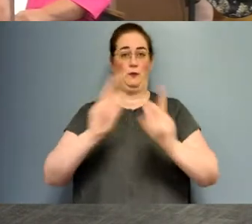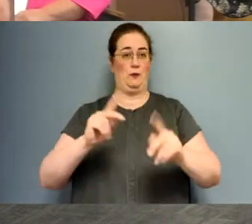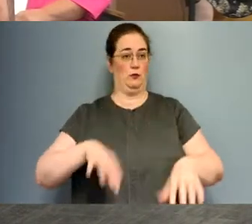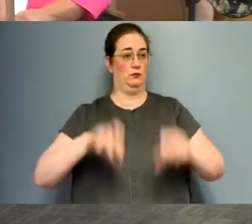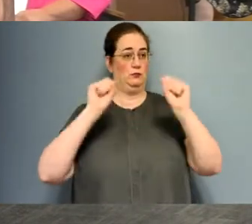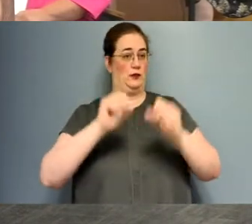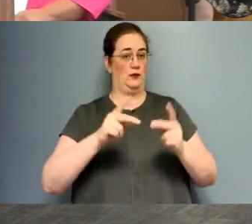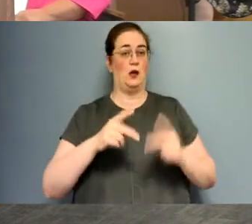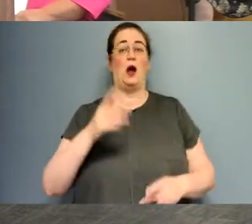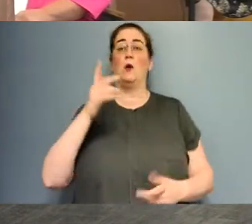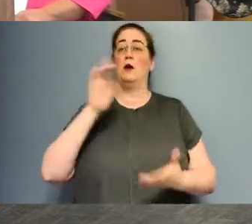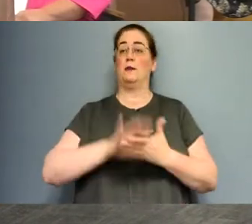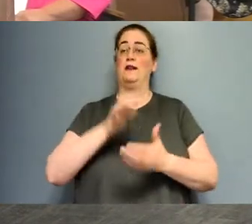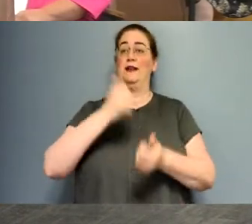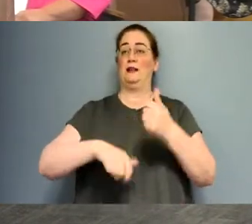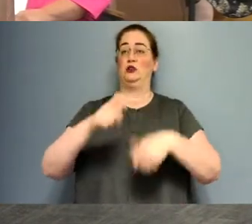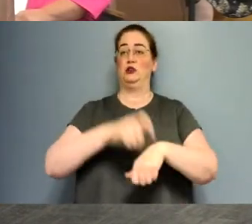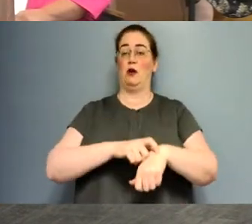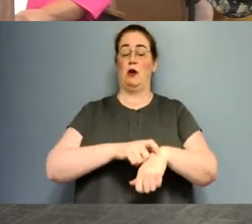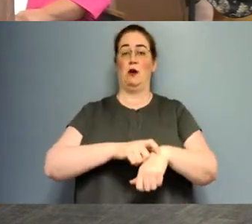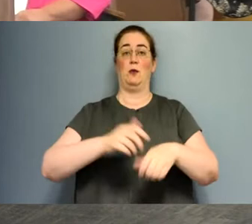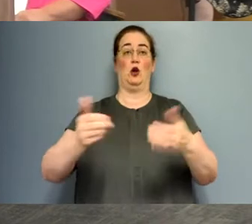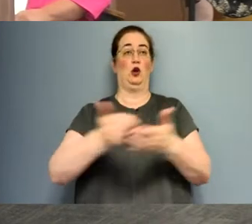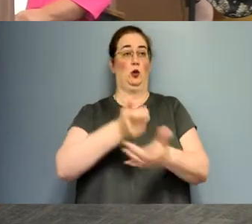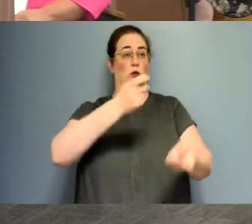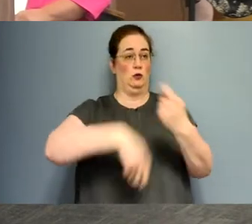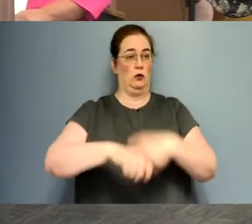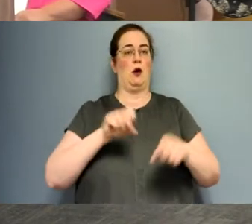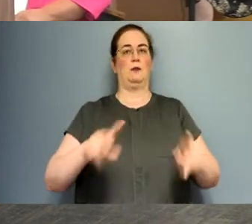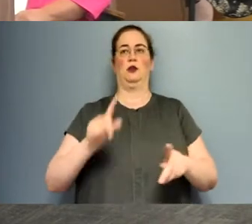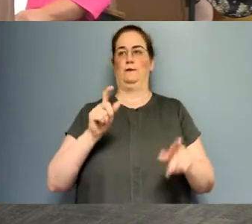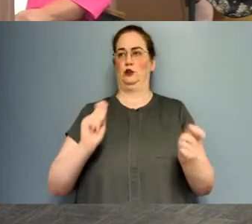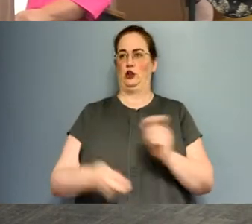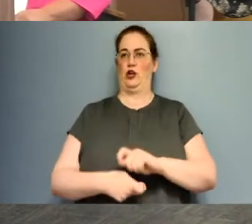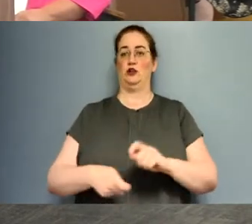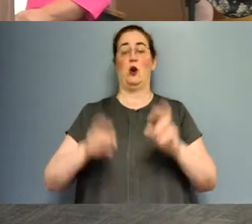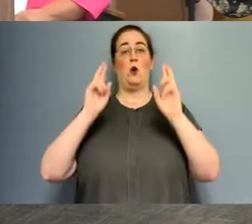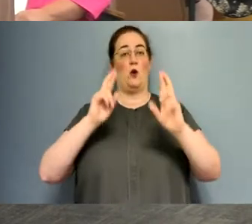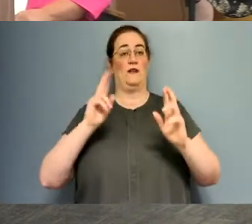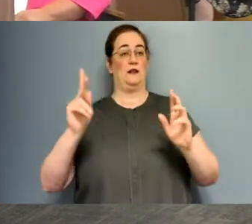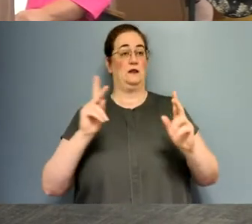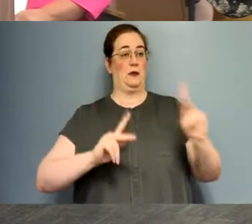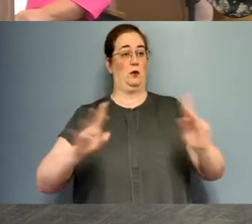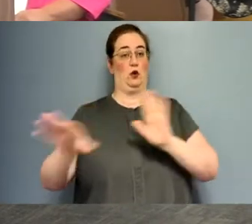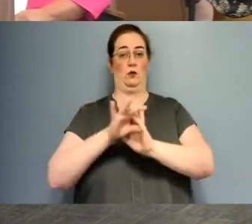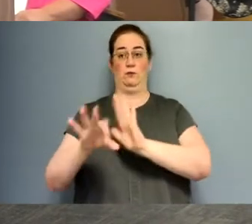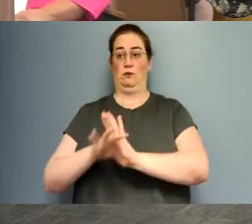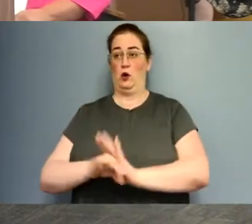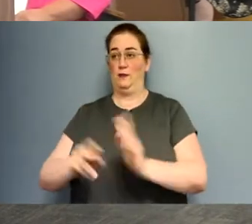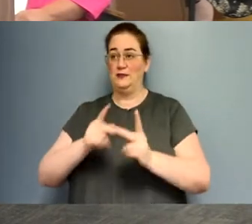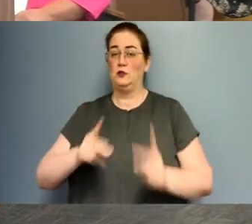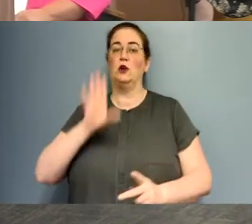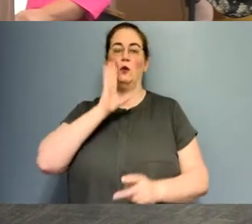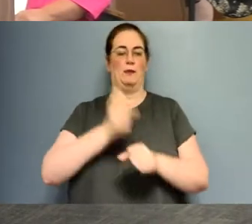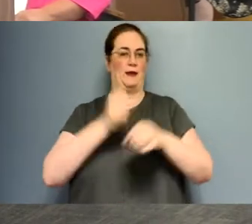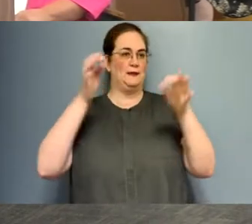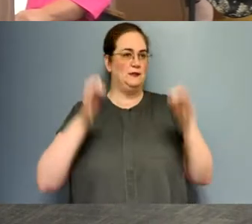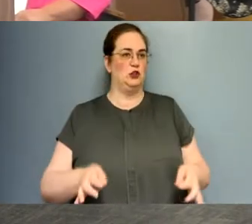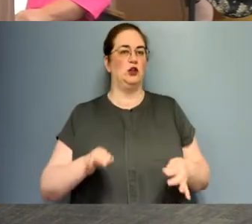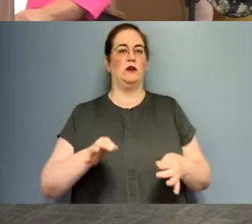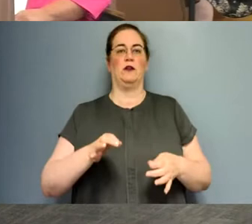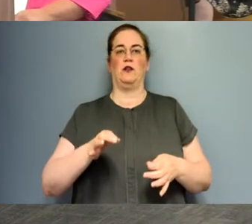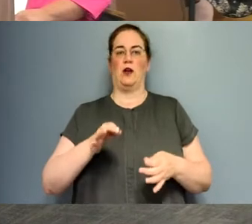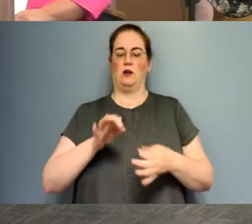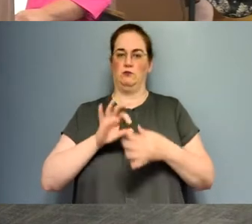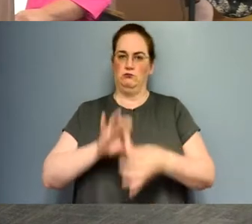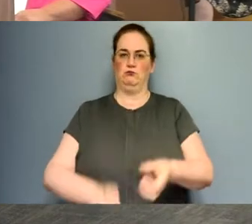turns over, it's an opportunity for change. Let's hope that these folks that you're about to appoint to these positions are gonna make decisions that are in